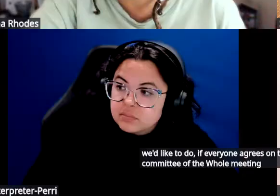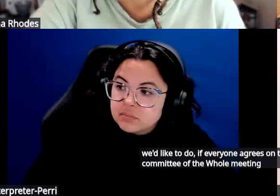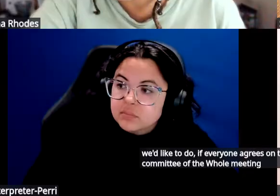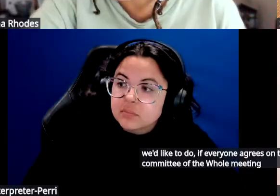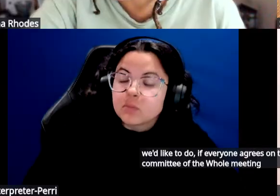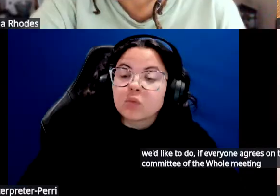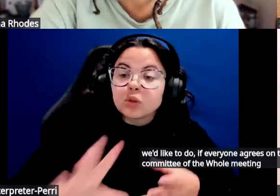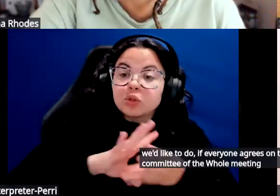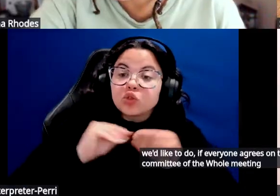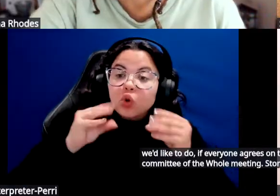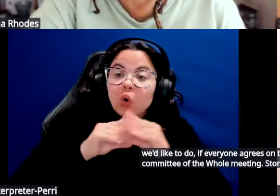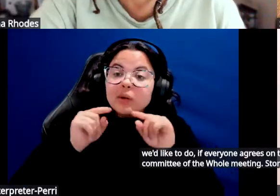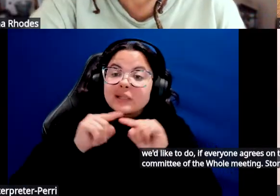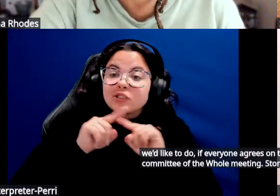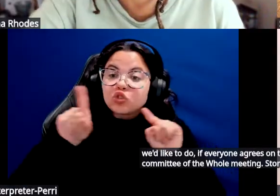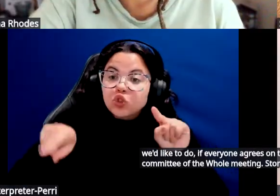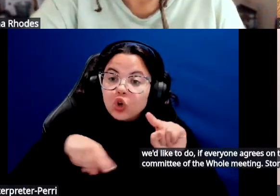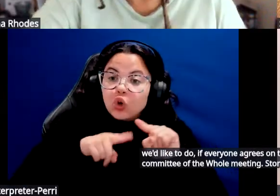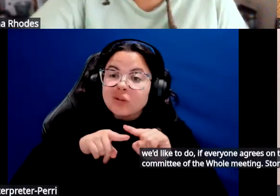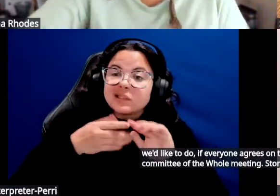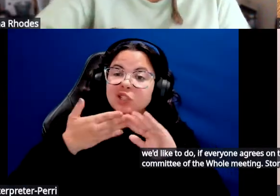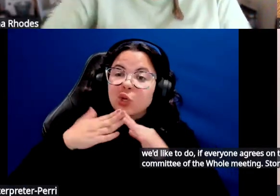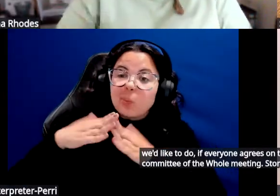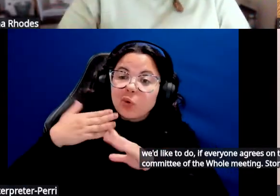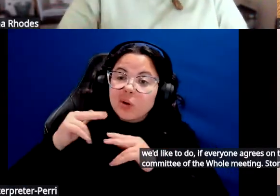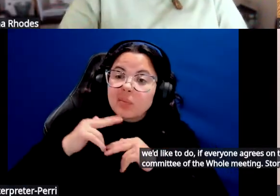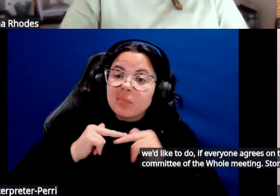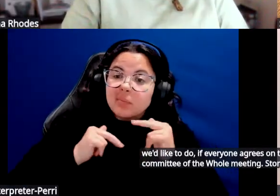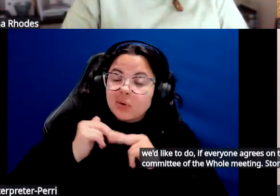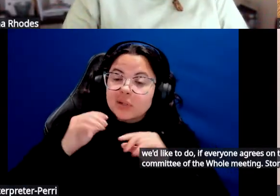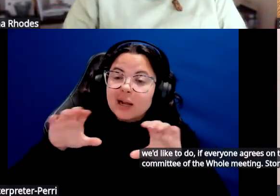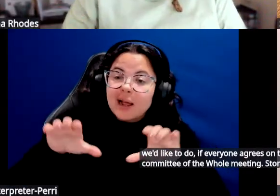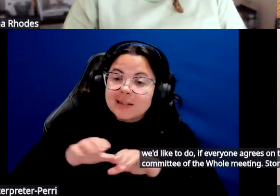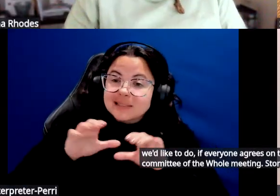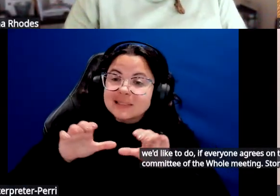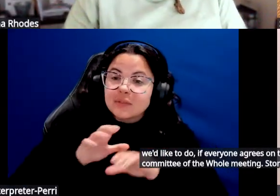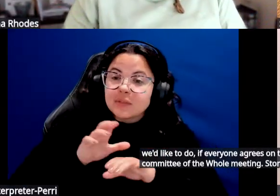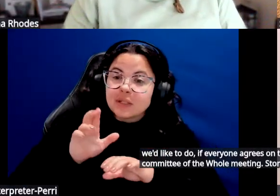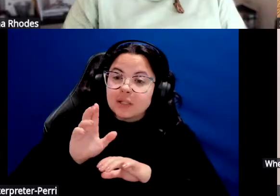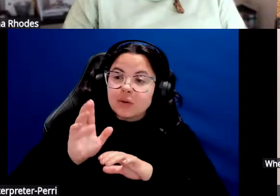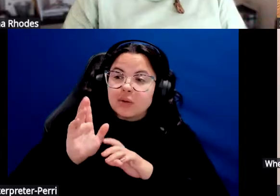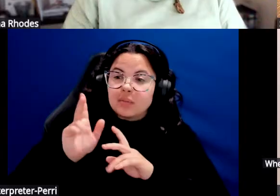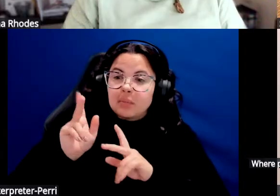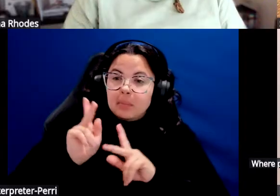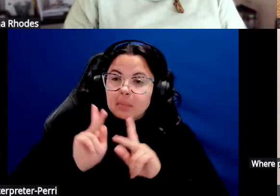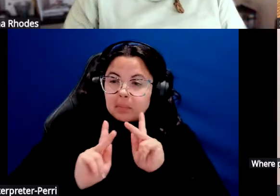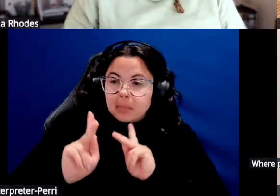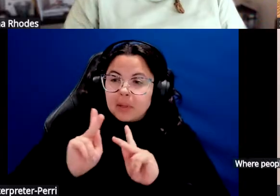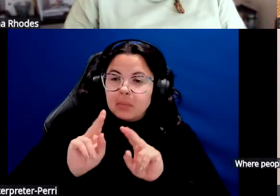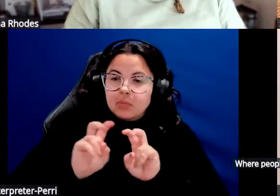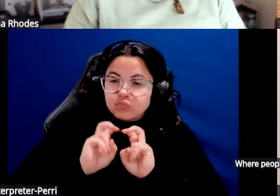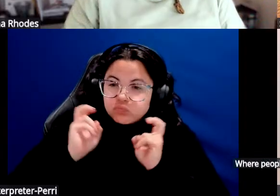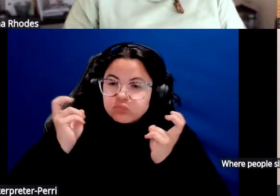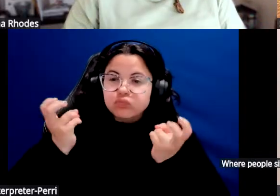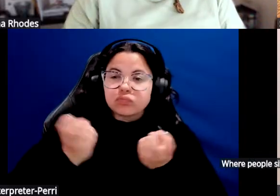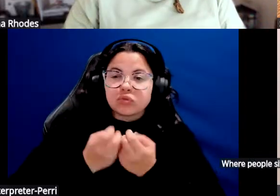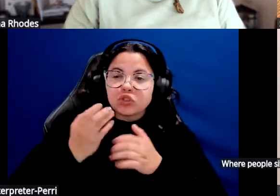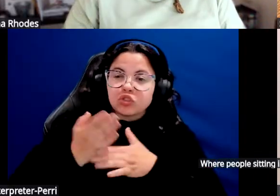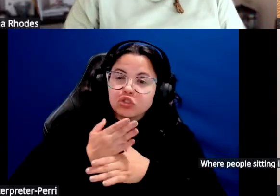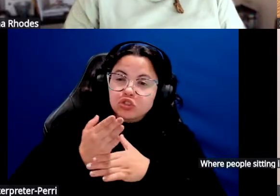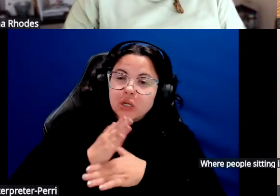Story circles are a community building activity where people sitting in a circle share their